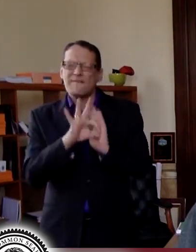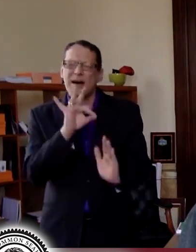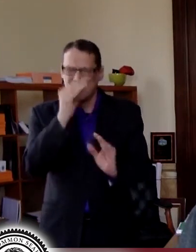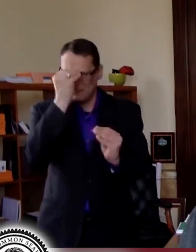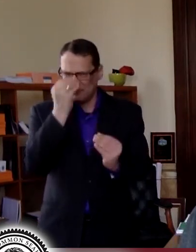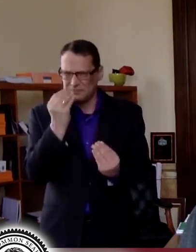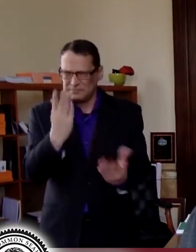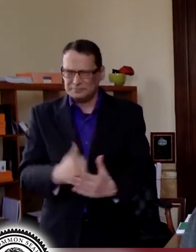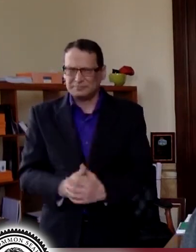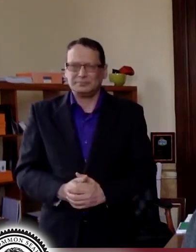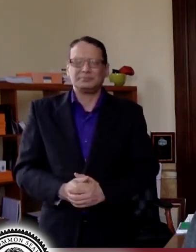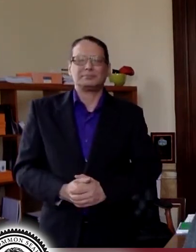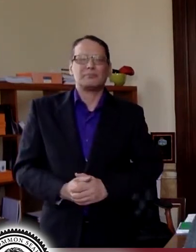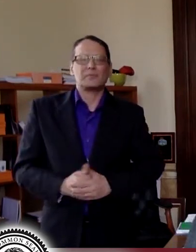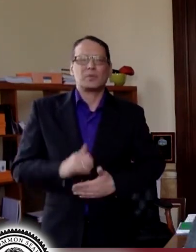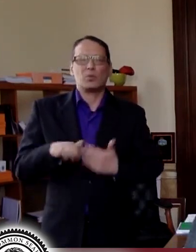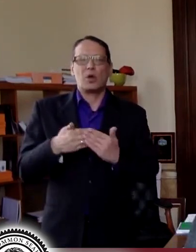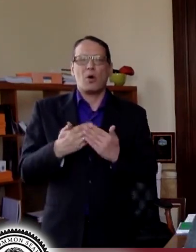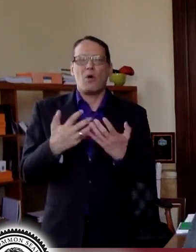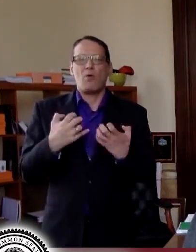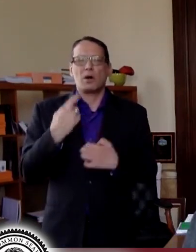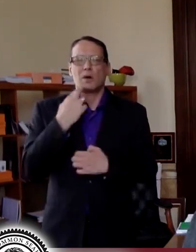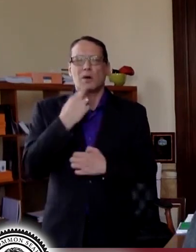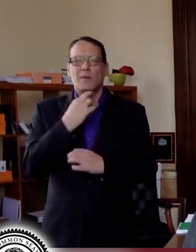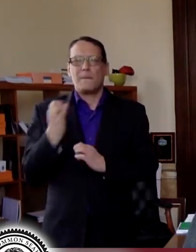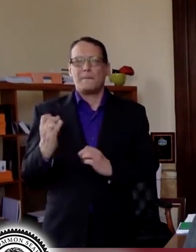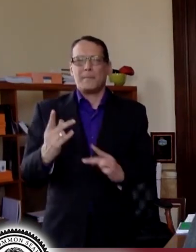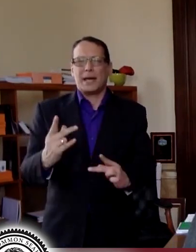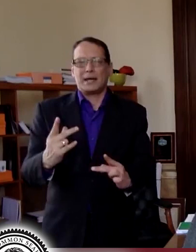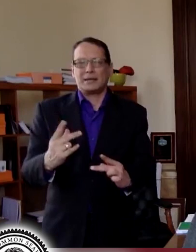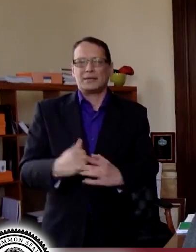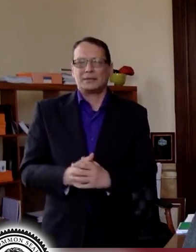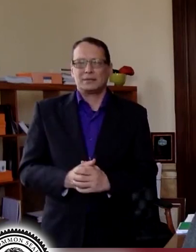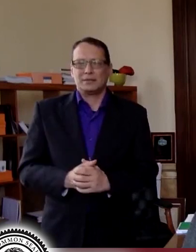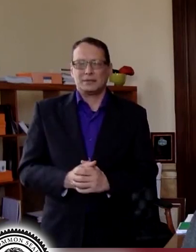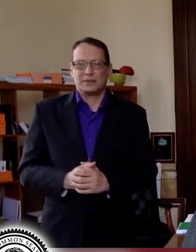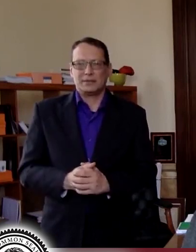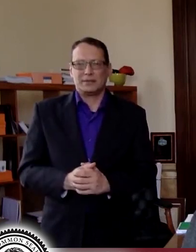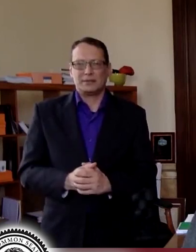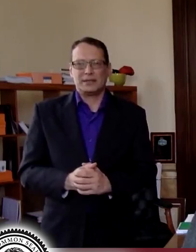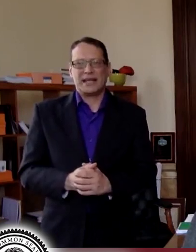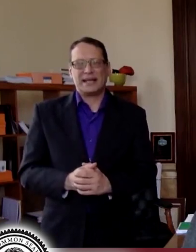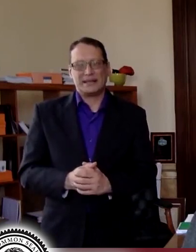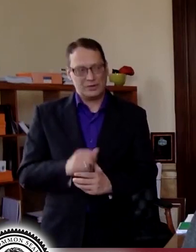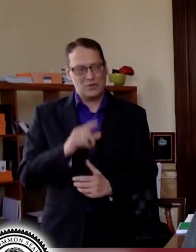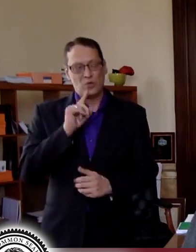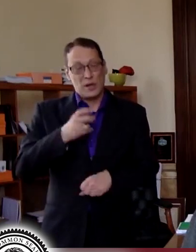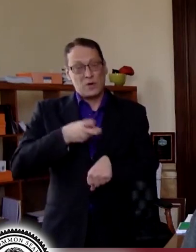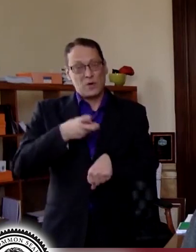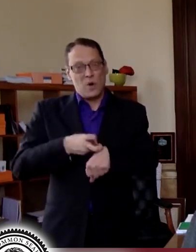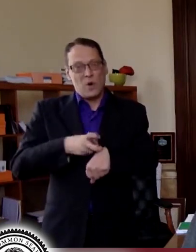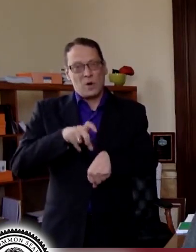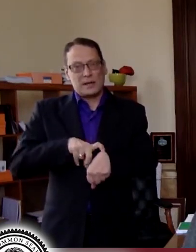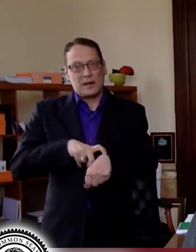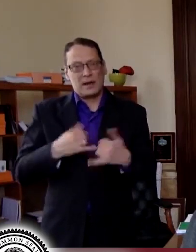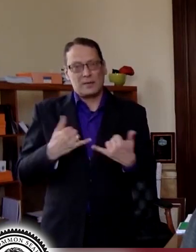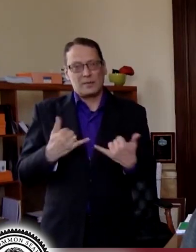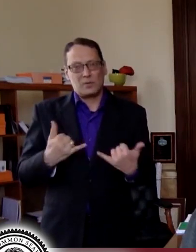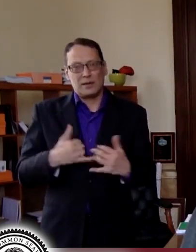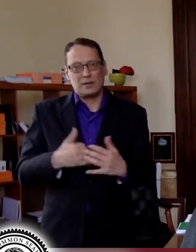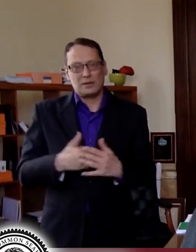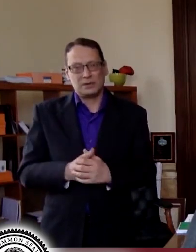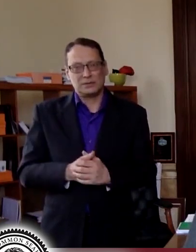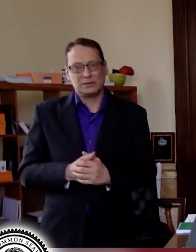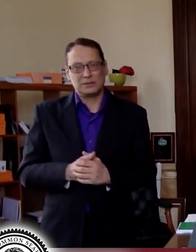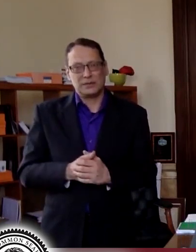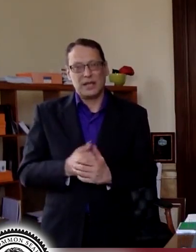so, we all want these restaurants to come back, and they're in a really tough time. And of course it's about the